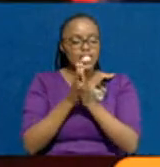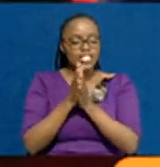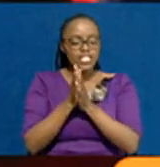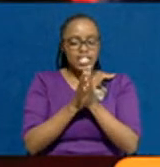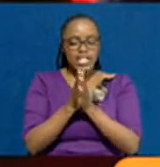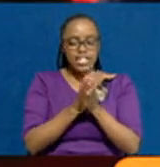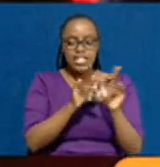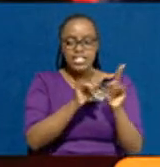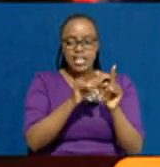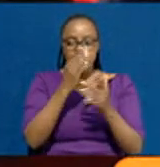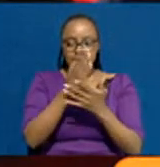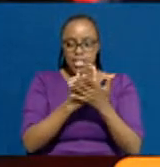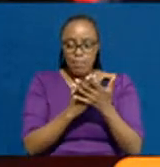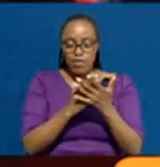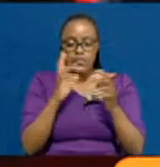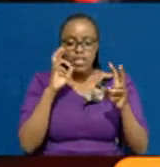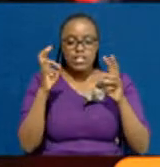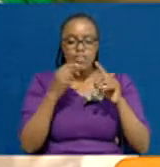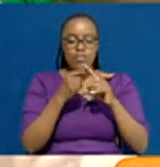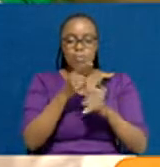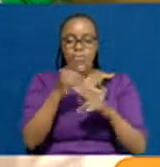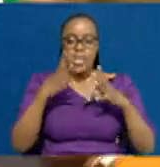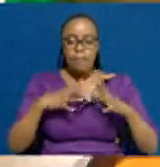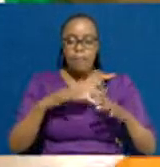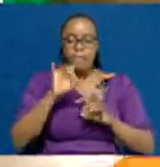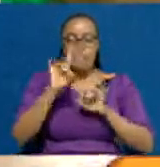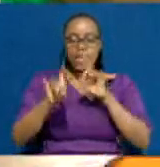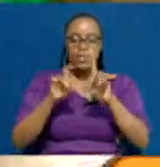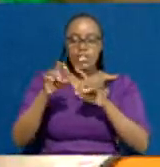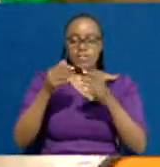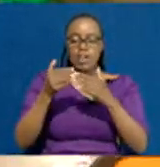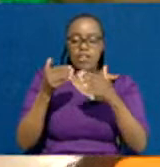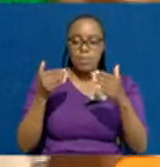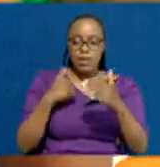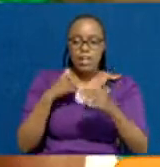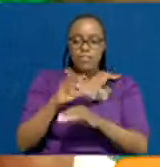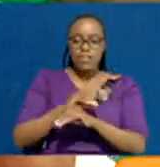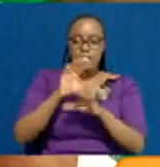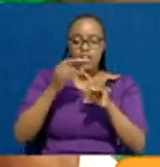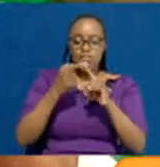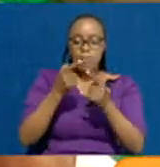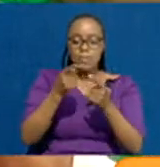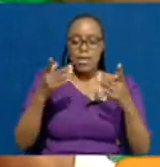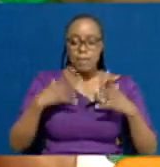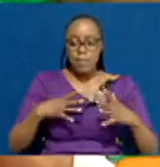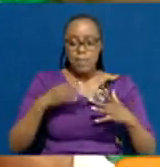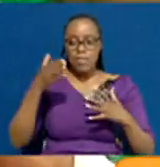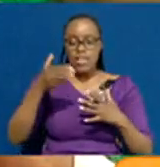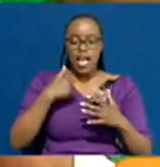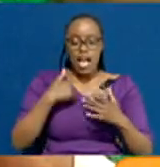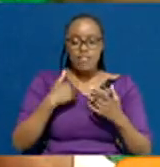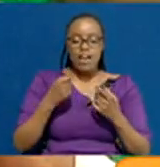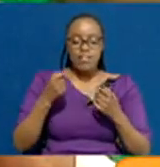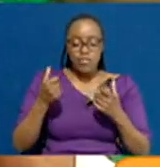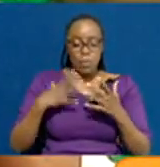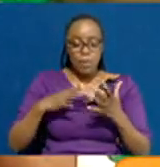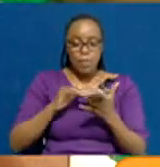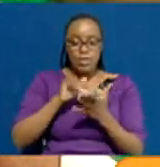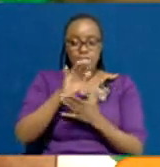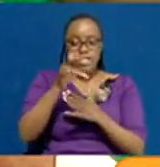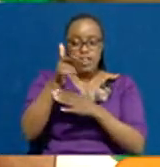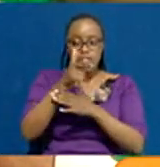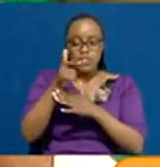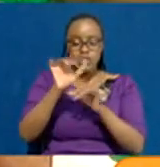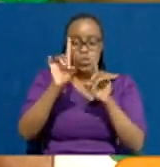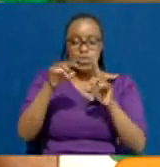bring in some of the perspectives from the people and the questions they're asking before I get live questions from my audience here. There's quite a number who sent in their video questions.